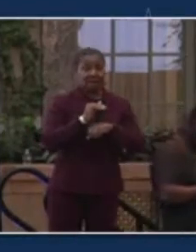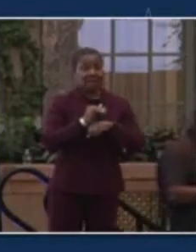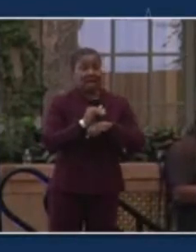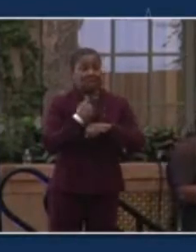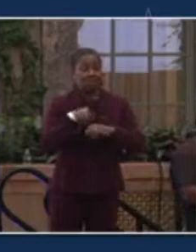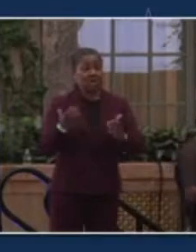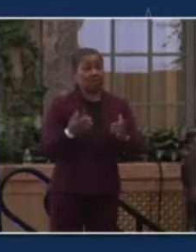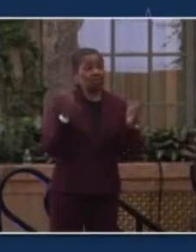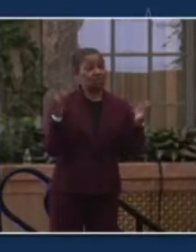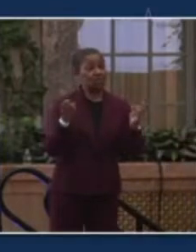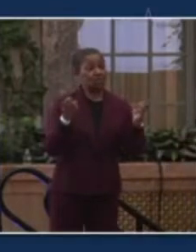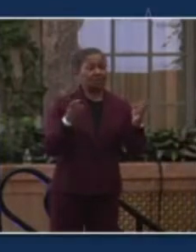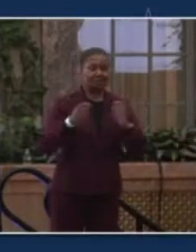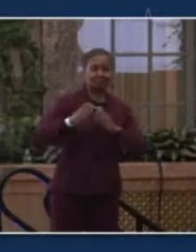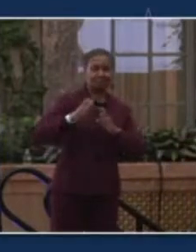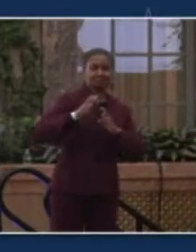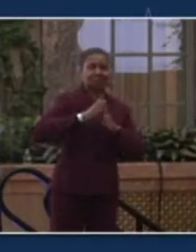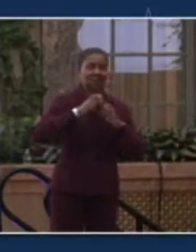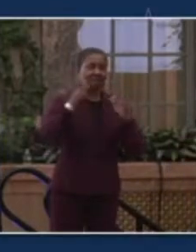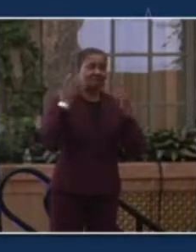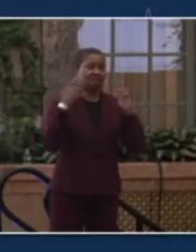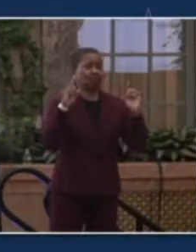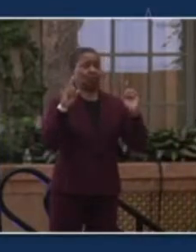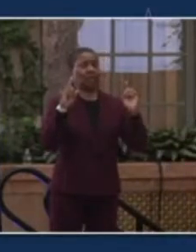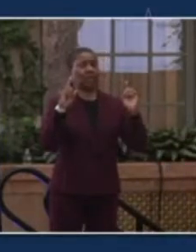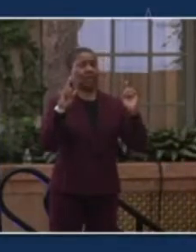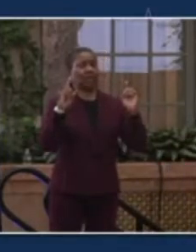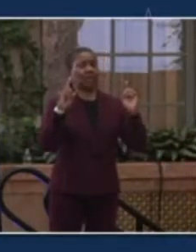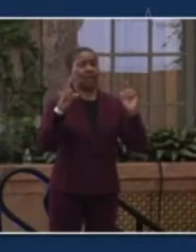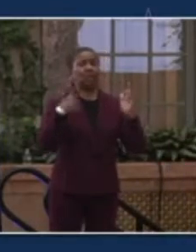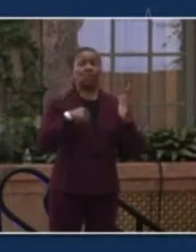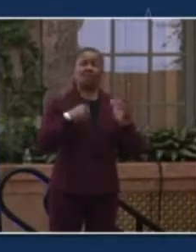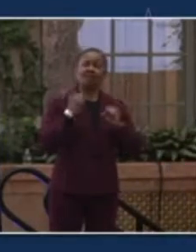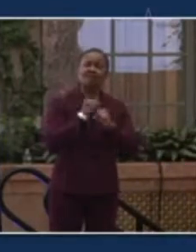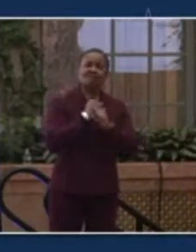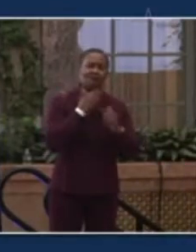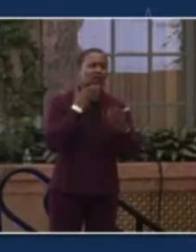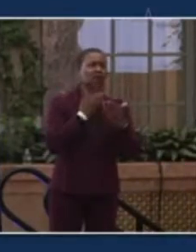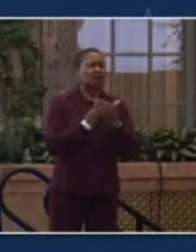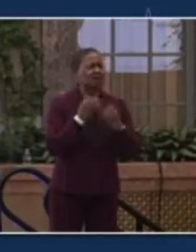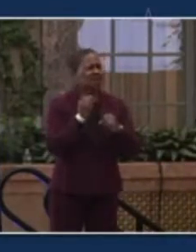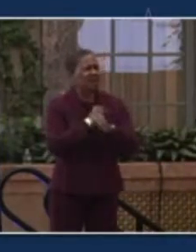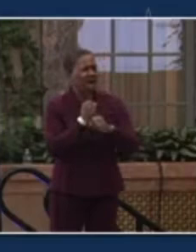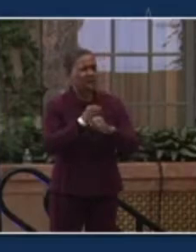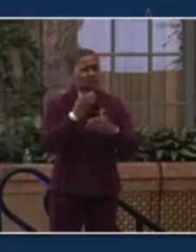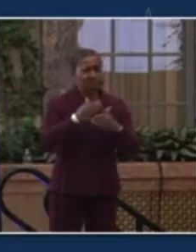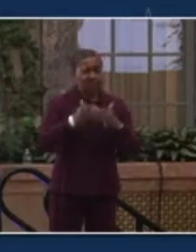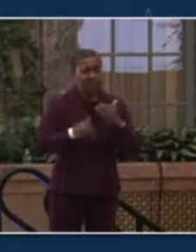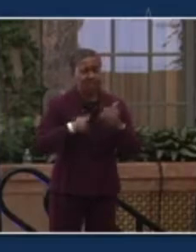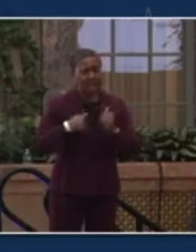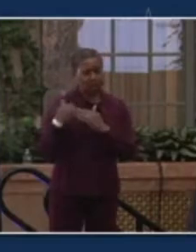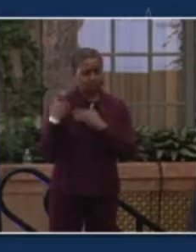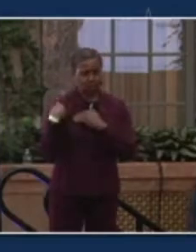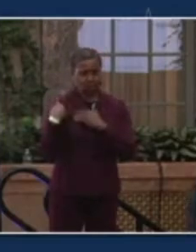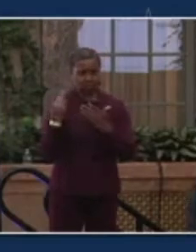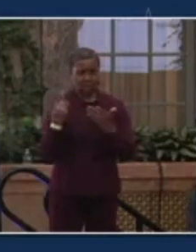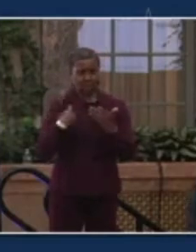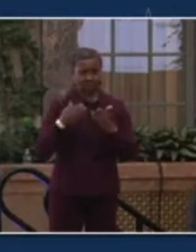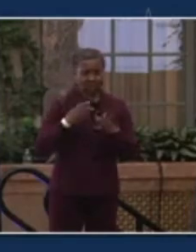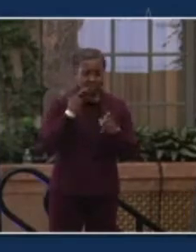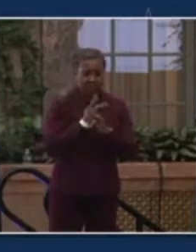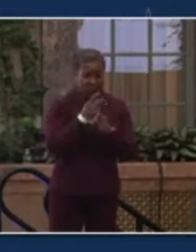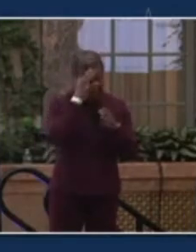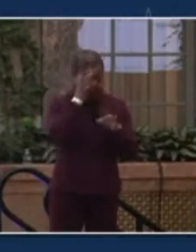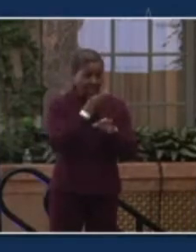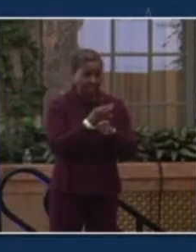here to celebrate a resounding victory. We fought a good fight. We have finished our course, and we have kept the